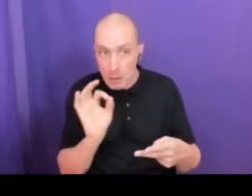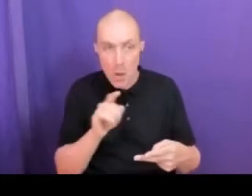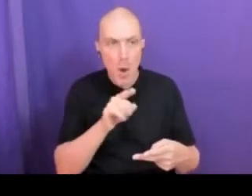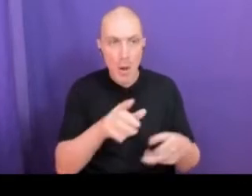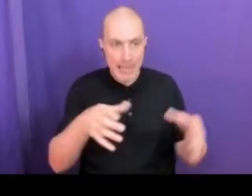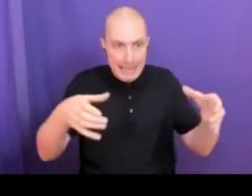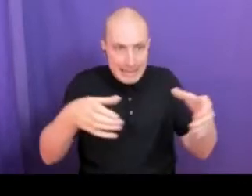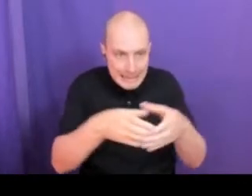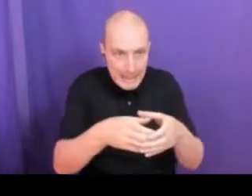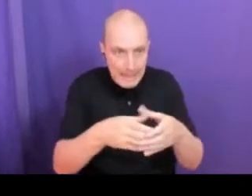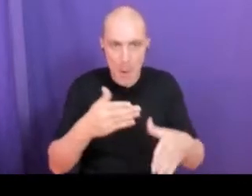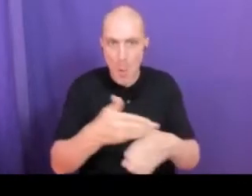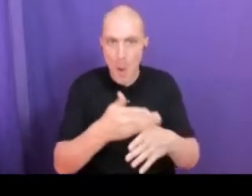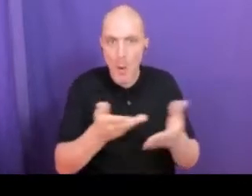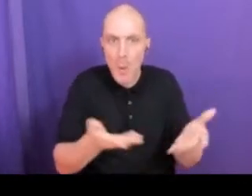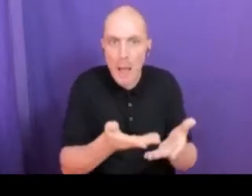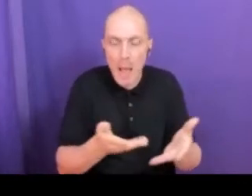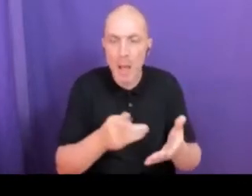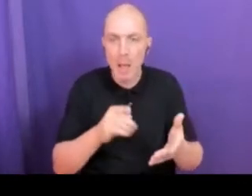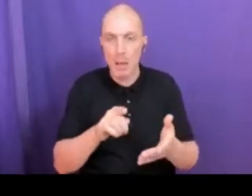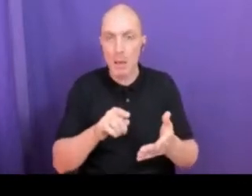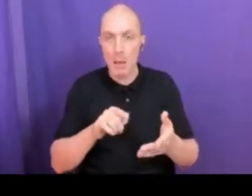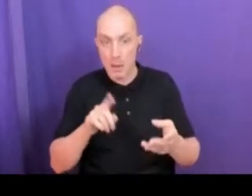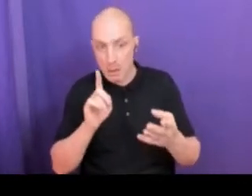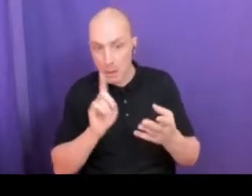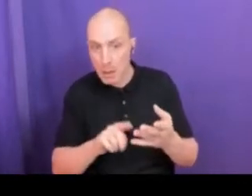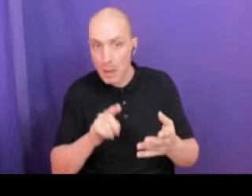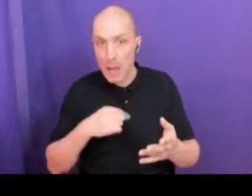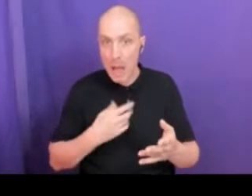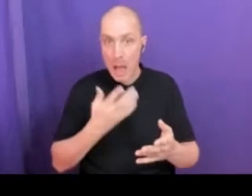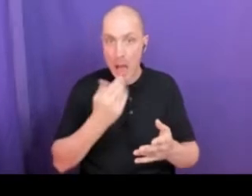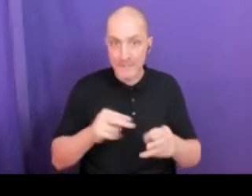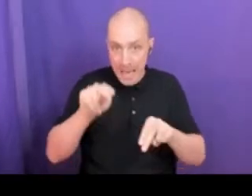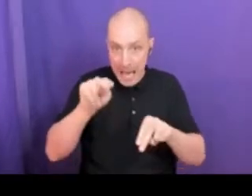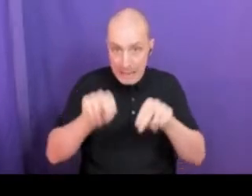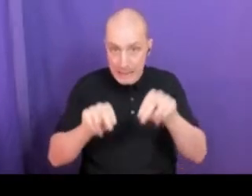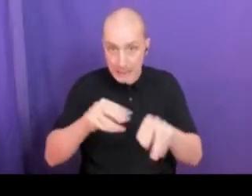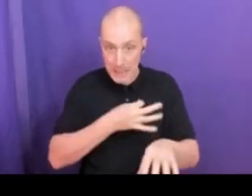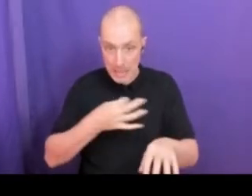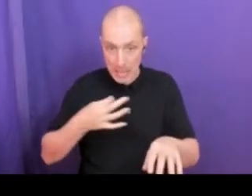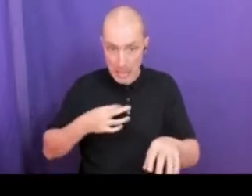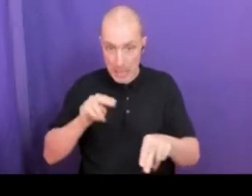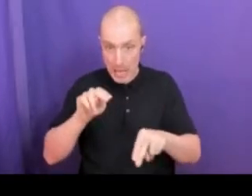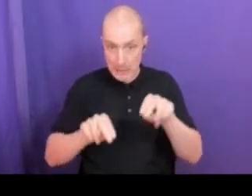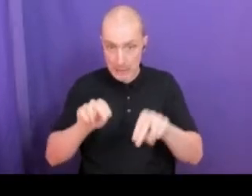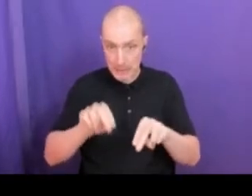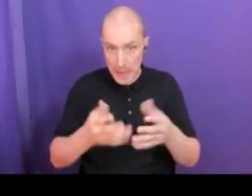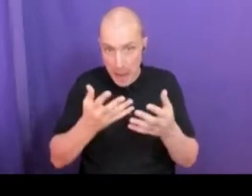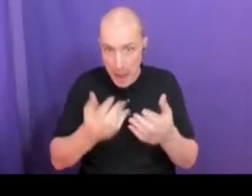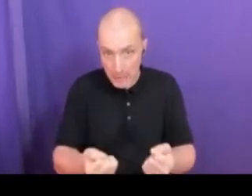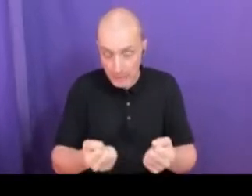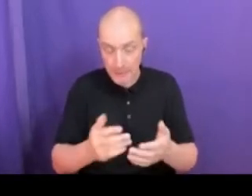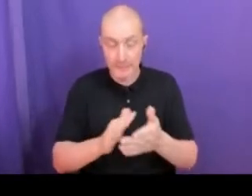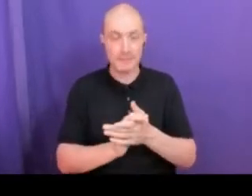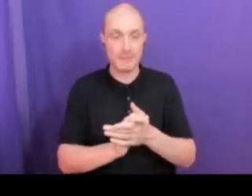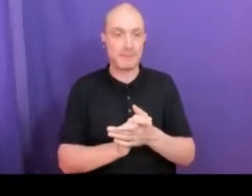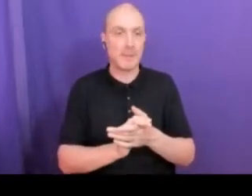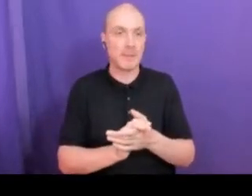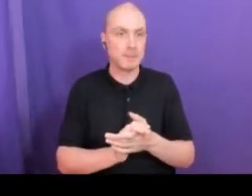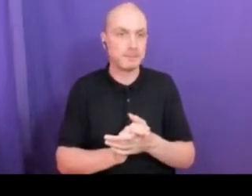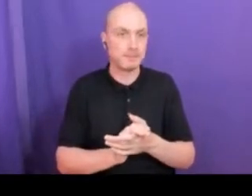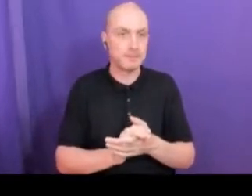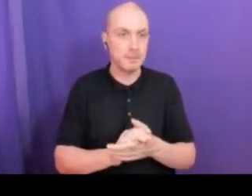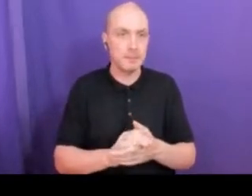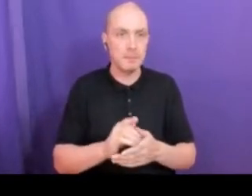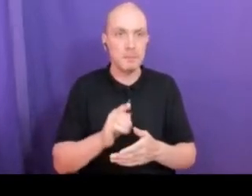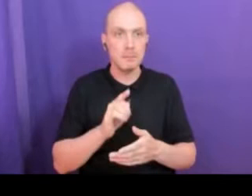service provide clinical assessment of individuals with cognitive concerns? The main part of the census involved